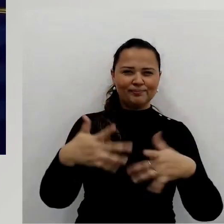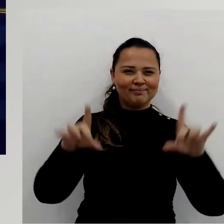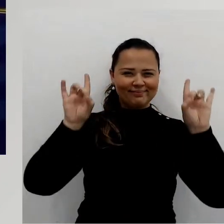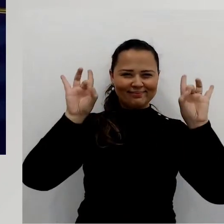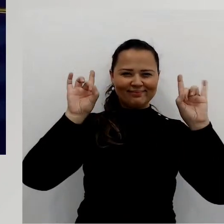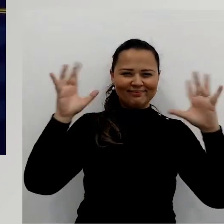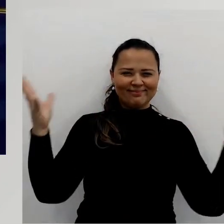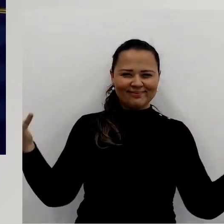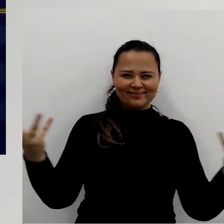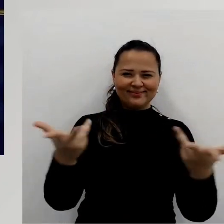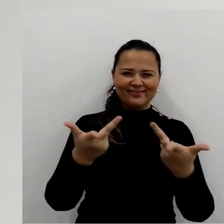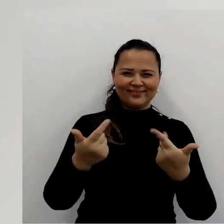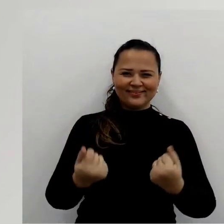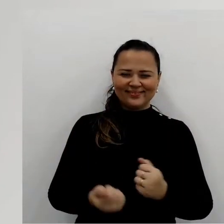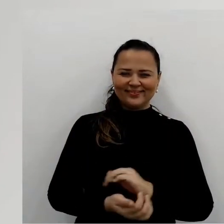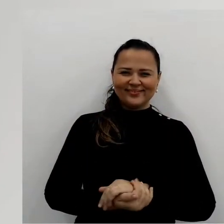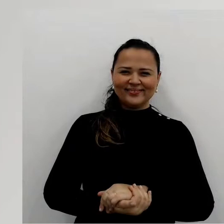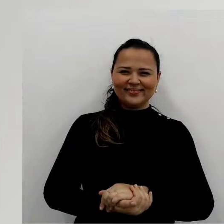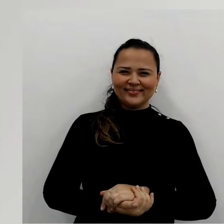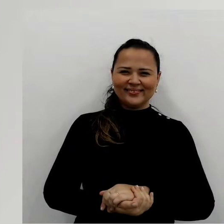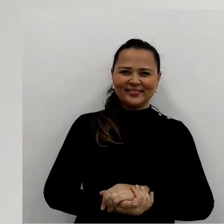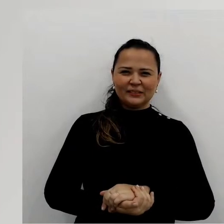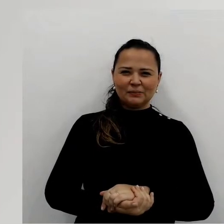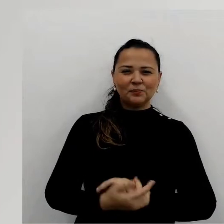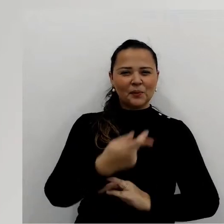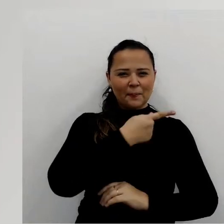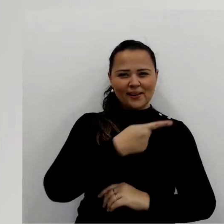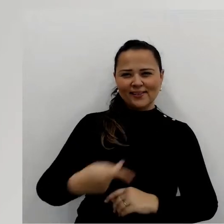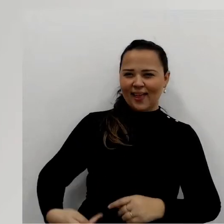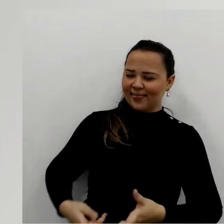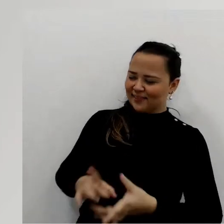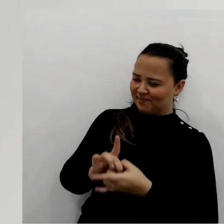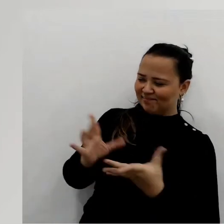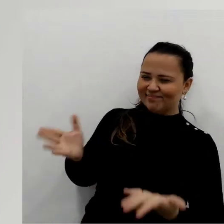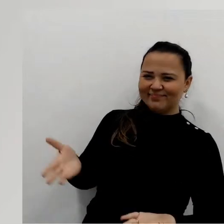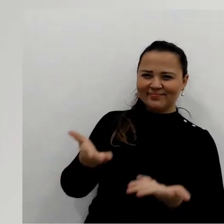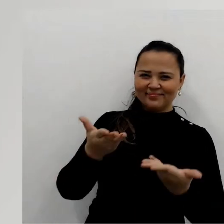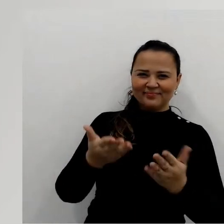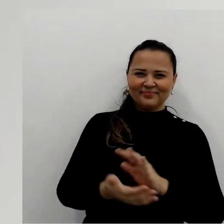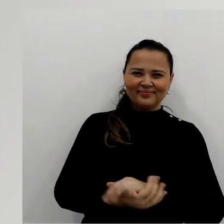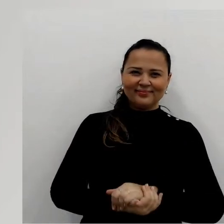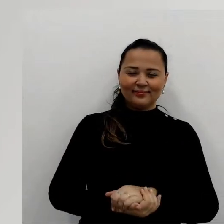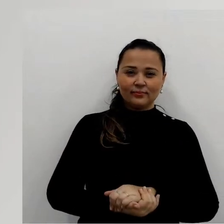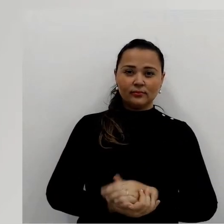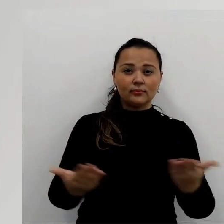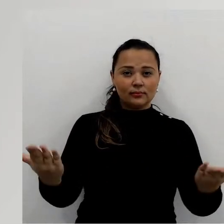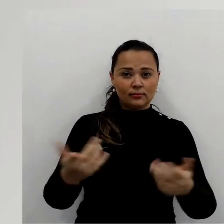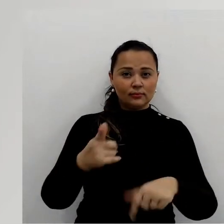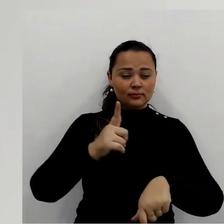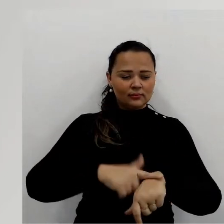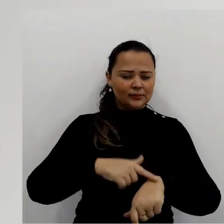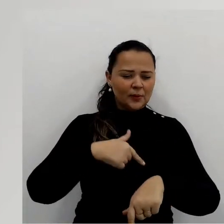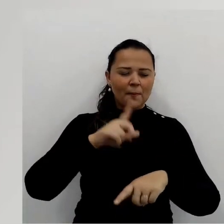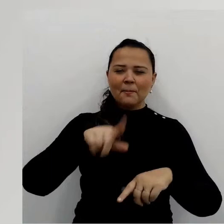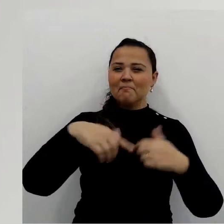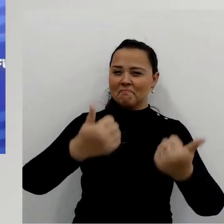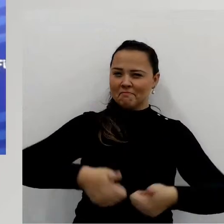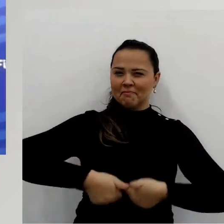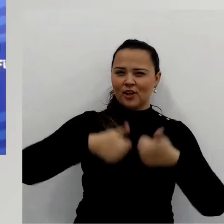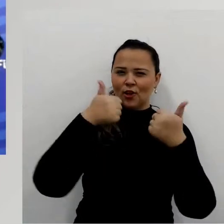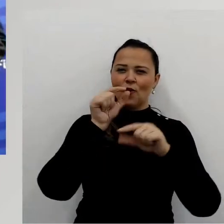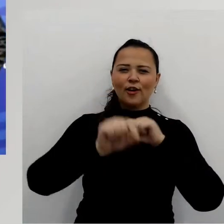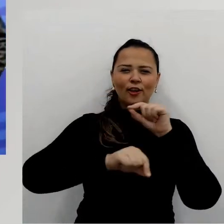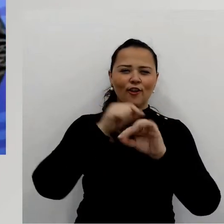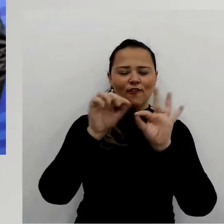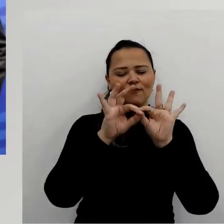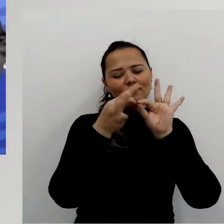for a special honor. President, the floor is yours. The moment couldn't be better for me